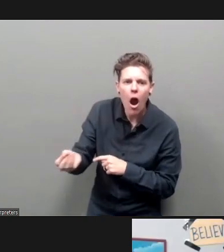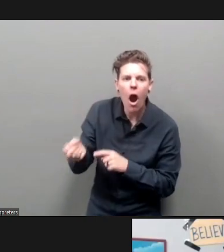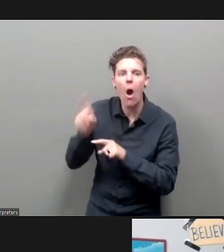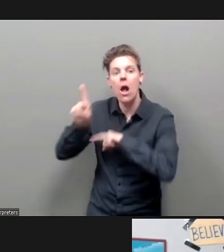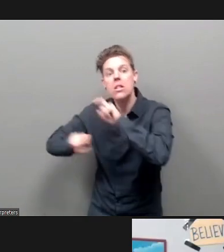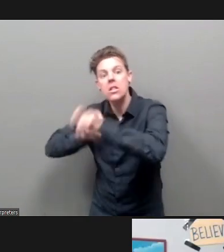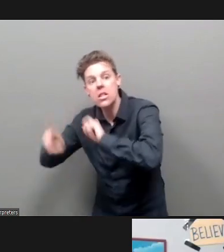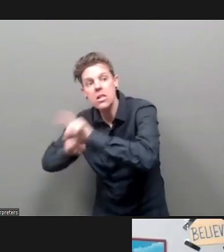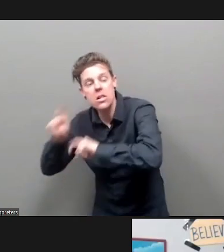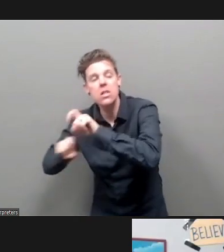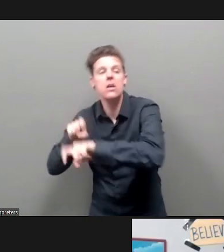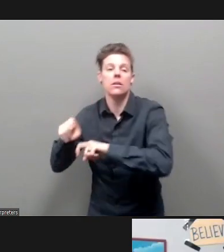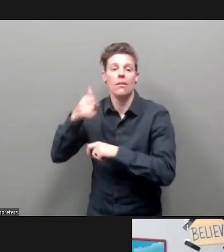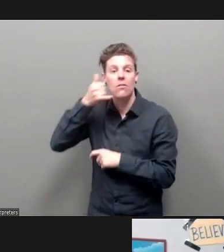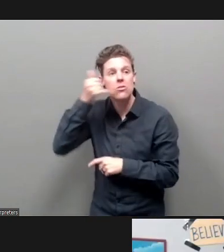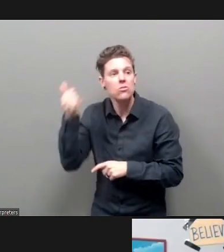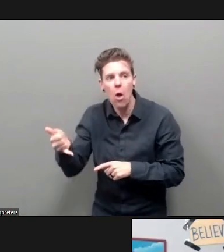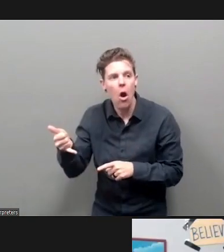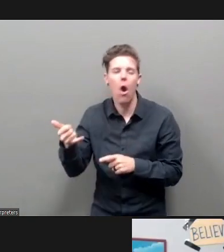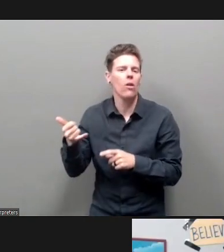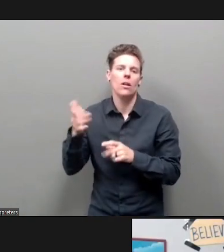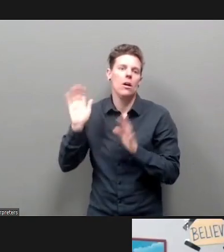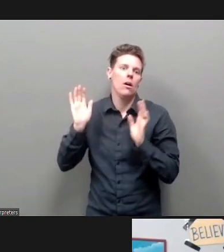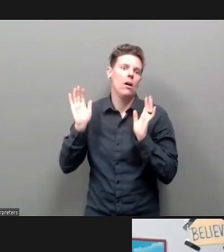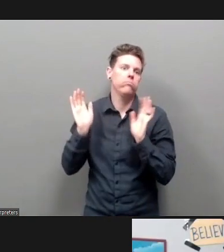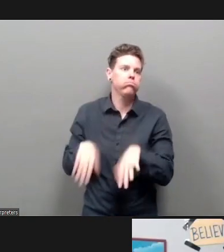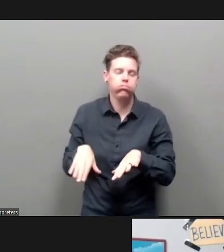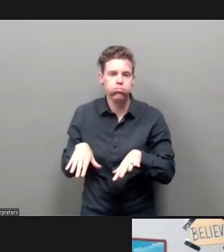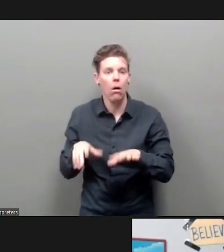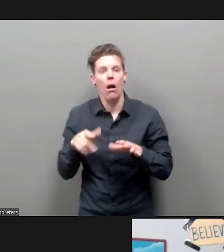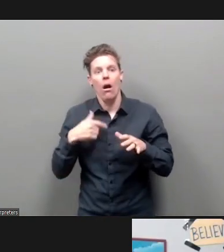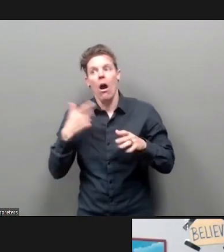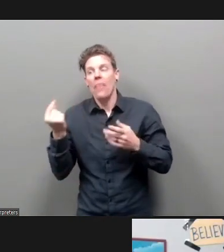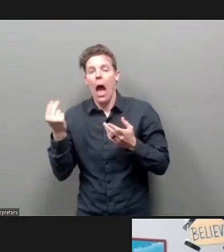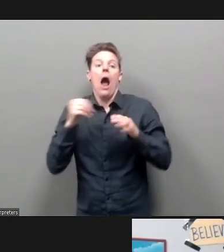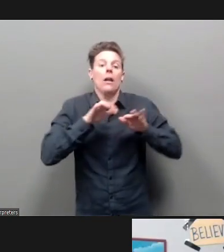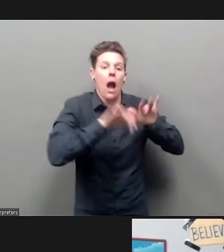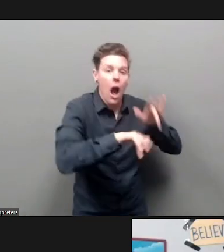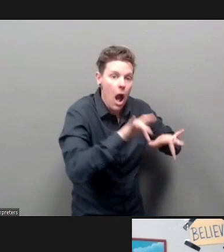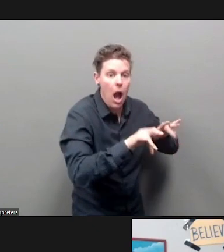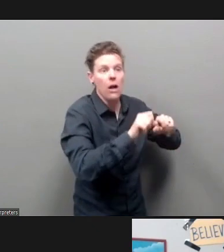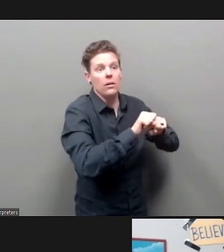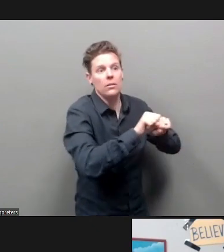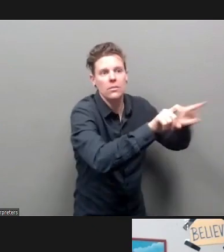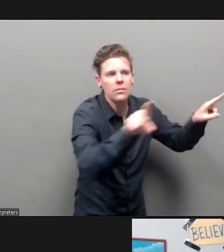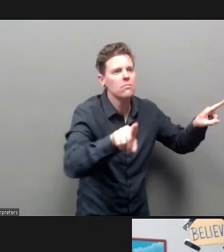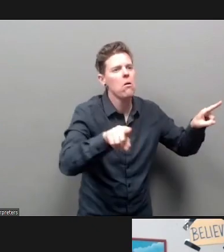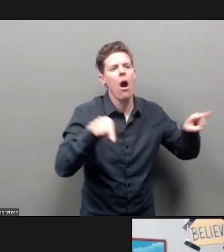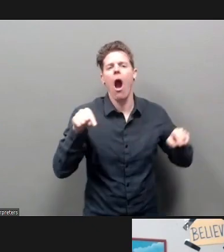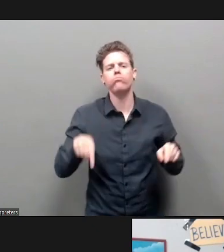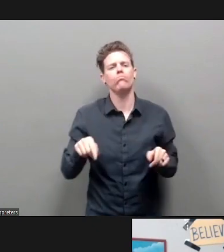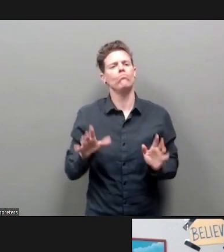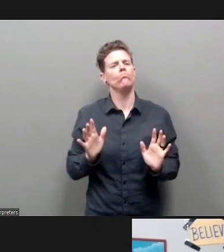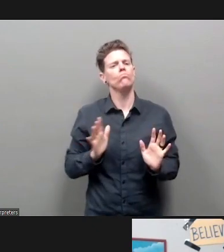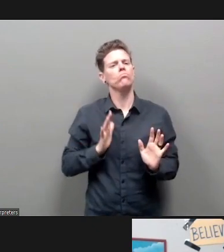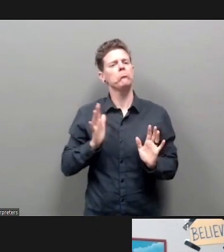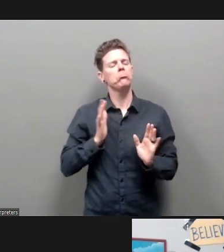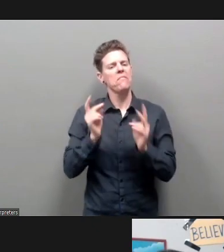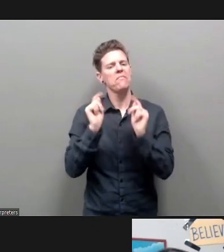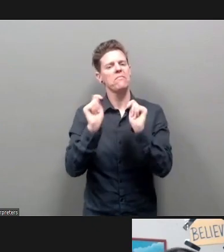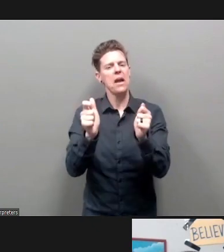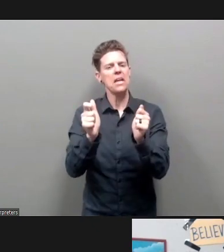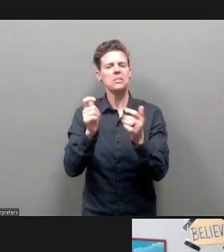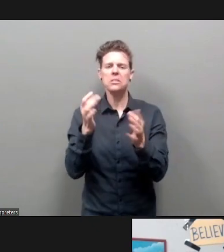then sending it out. I think it's a very elegant, very simple solution that